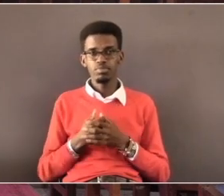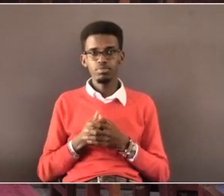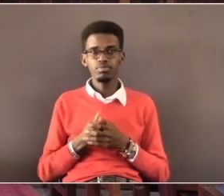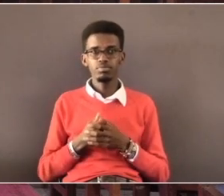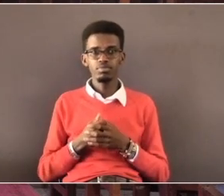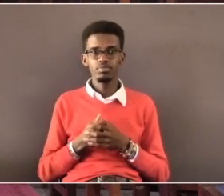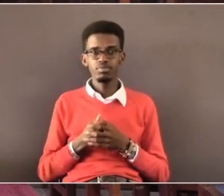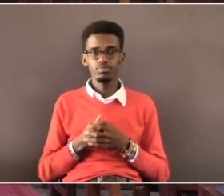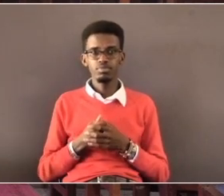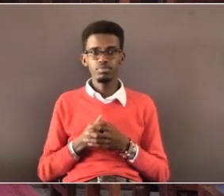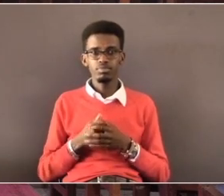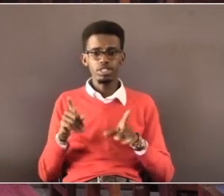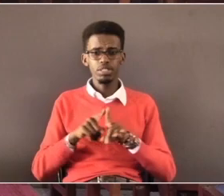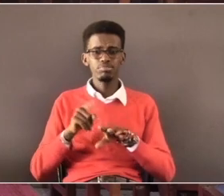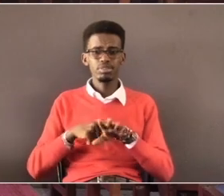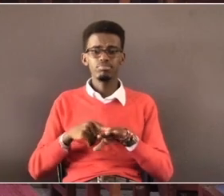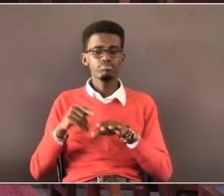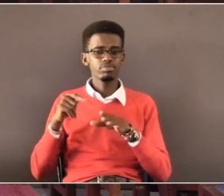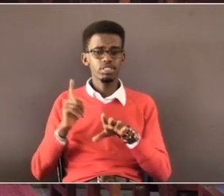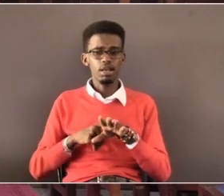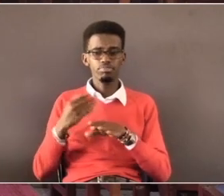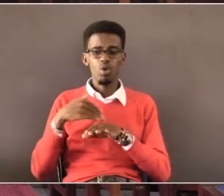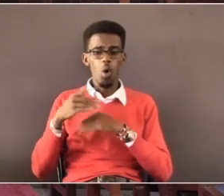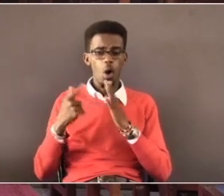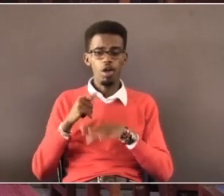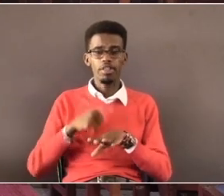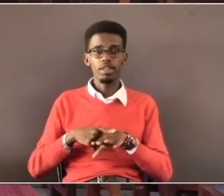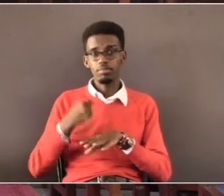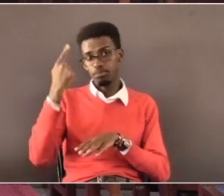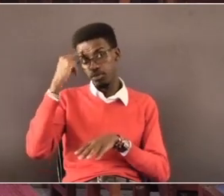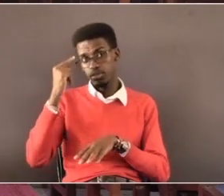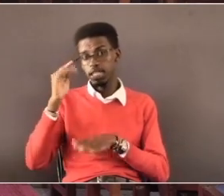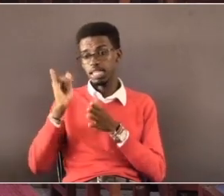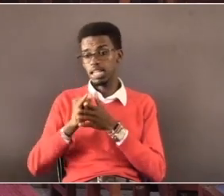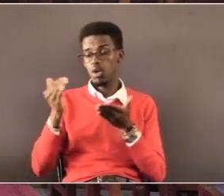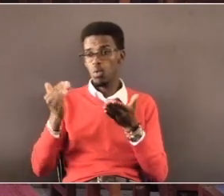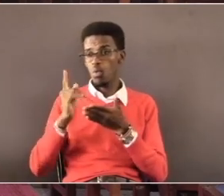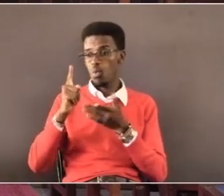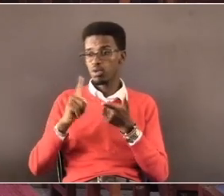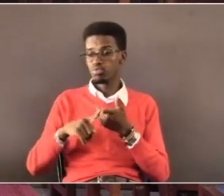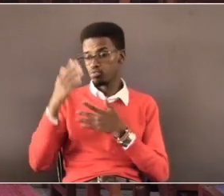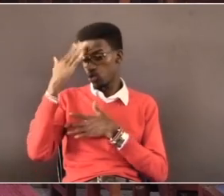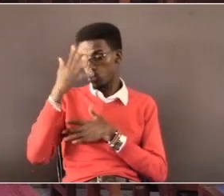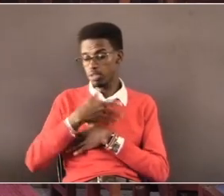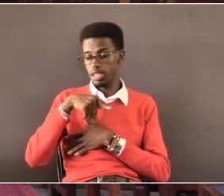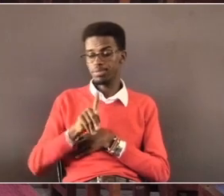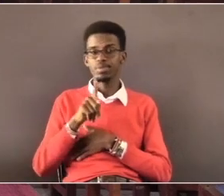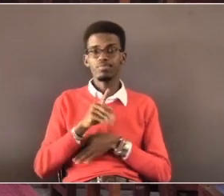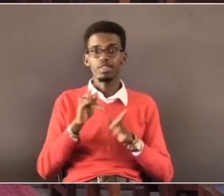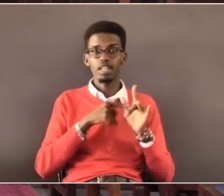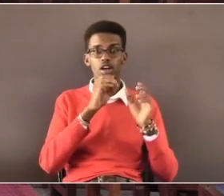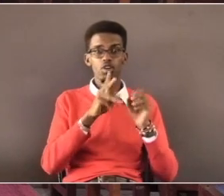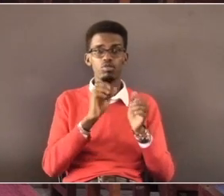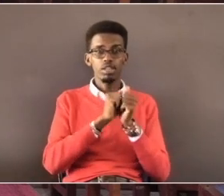at the spur of the moment, impulse? Because, ladies and gentlemen, that is one of their personalities. And if you're not okay